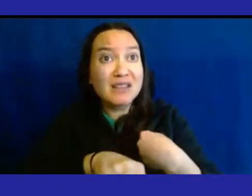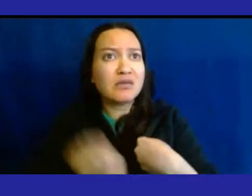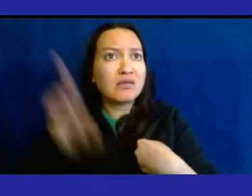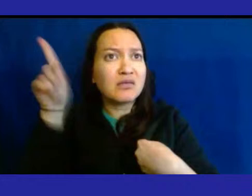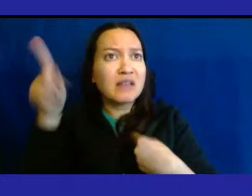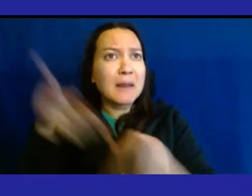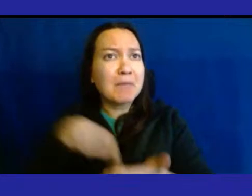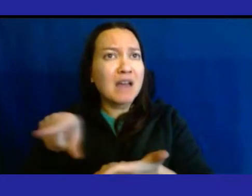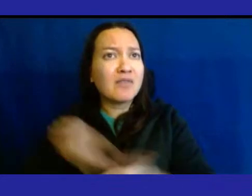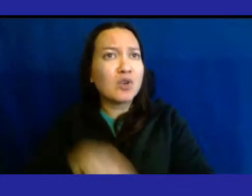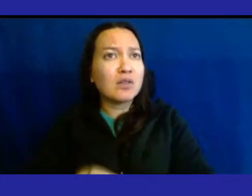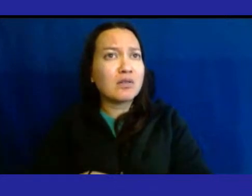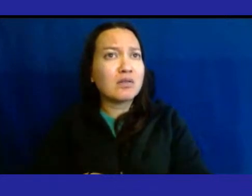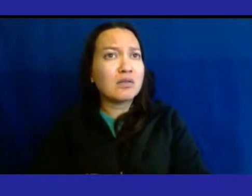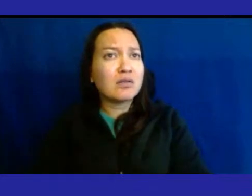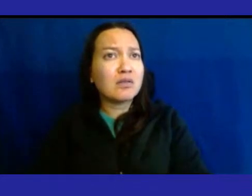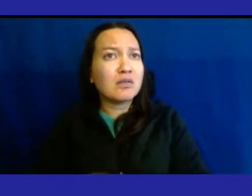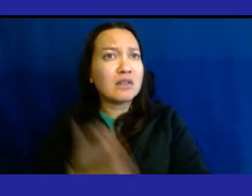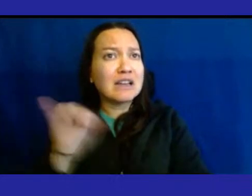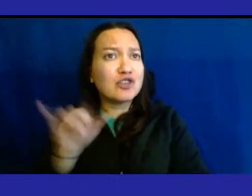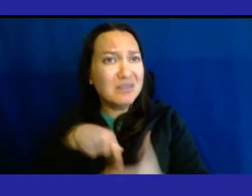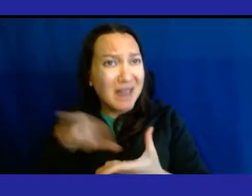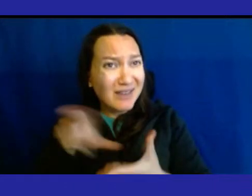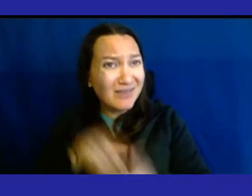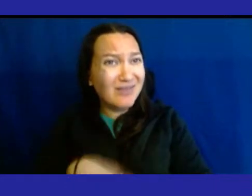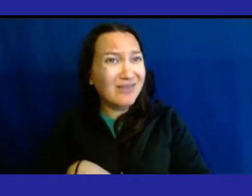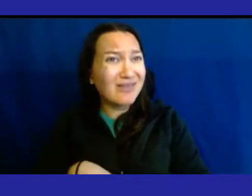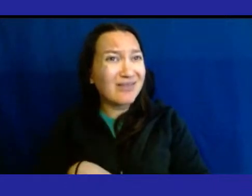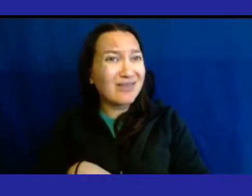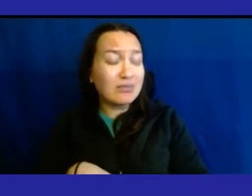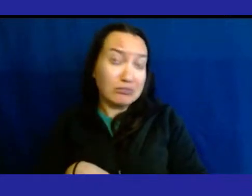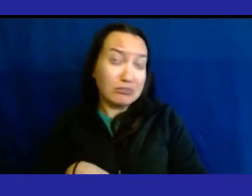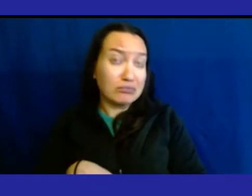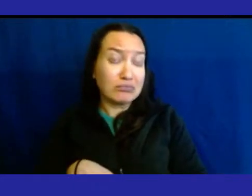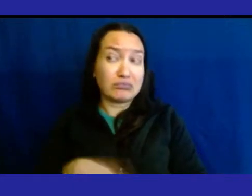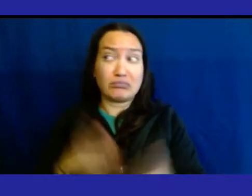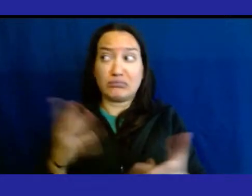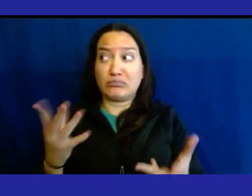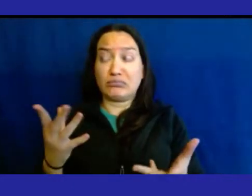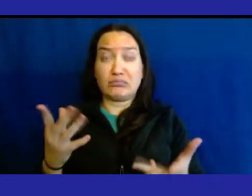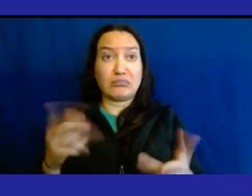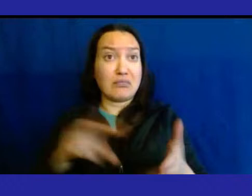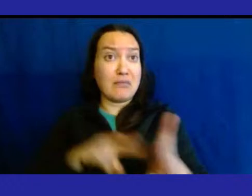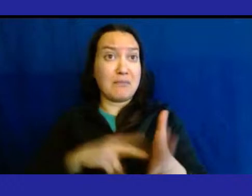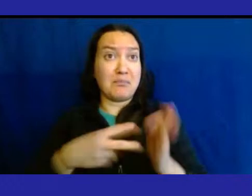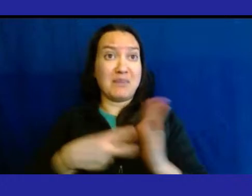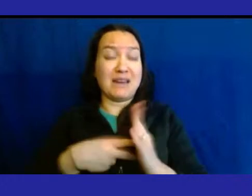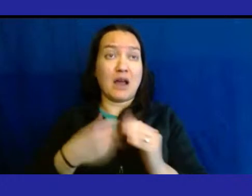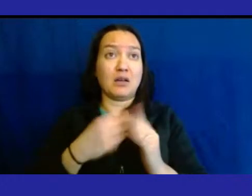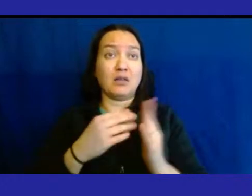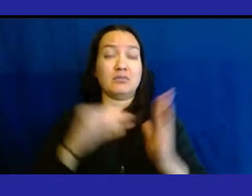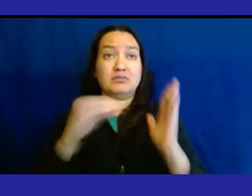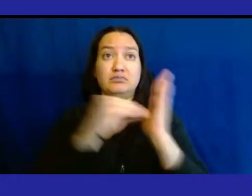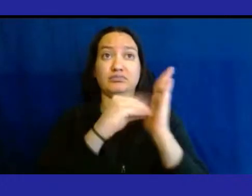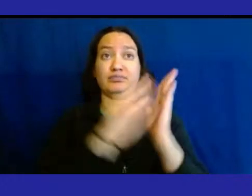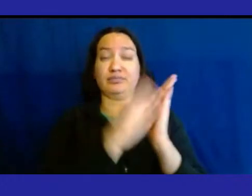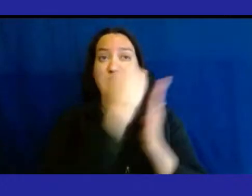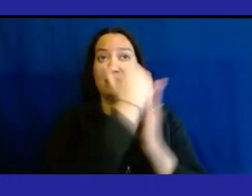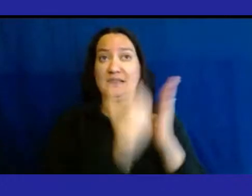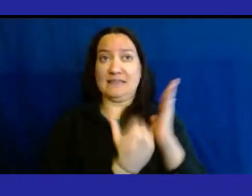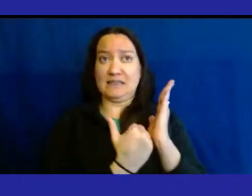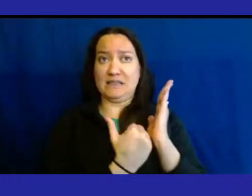different equation? And do I go into the queue for